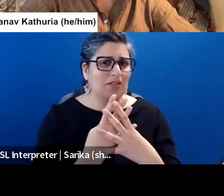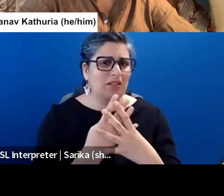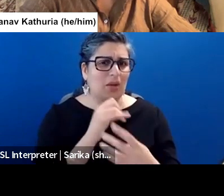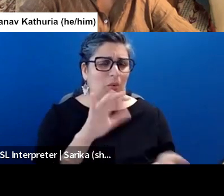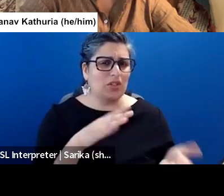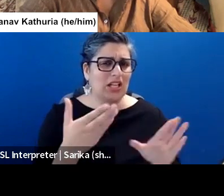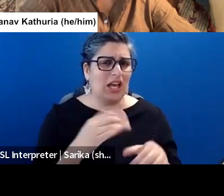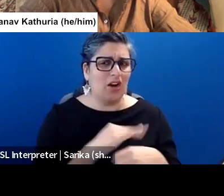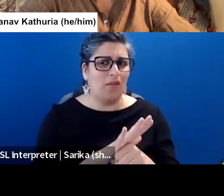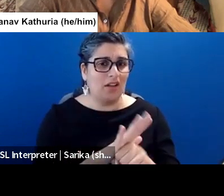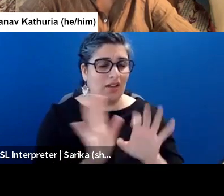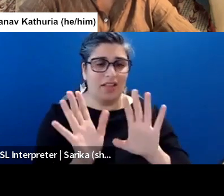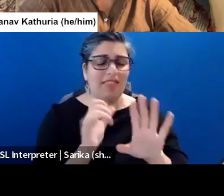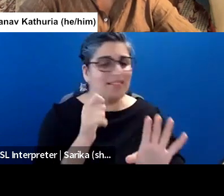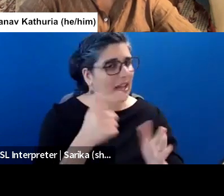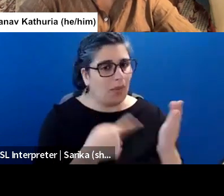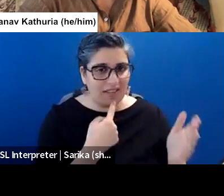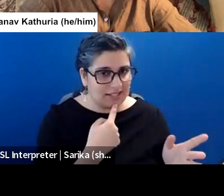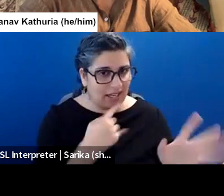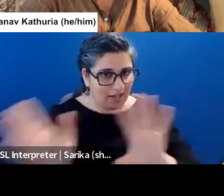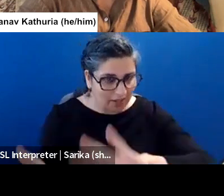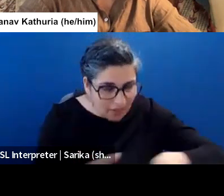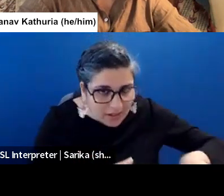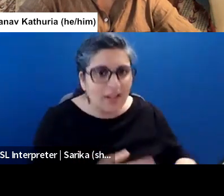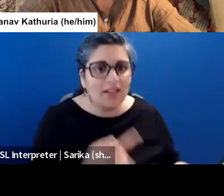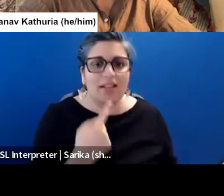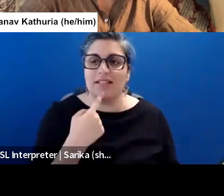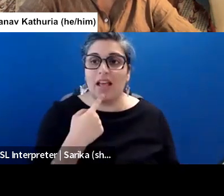it doesn't matter that keeping them in prison means they're going to die of COVID.